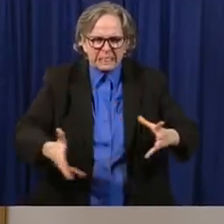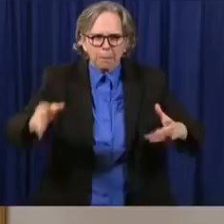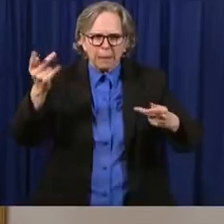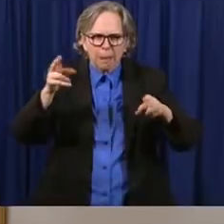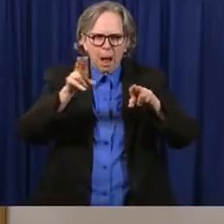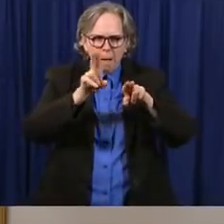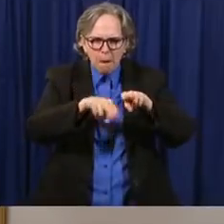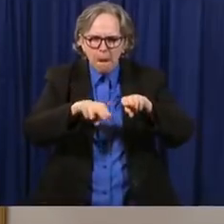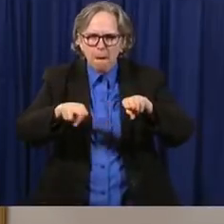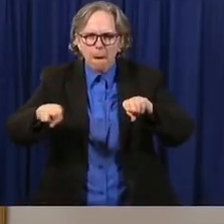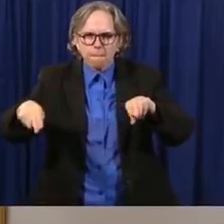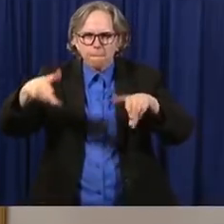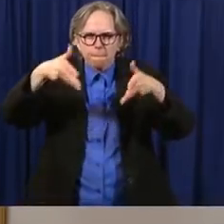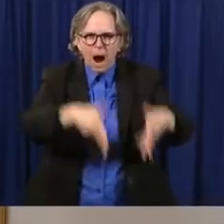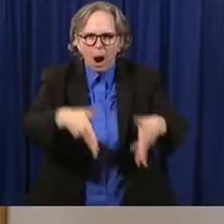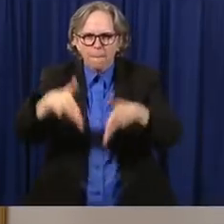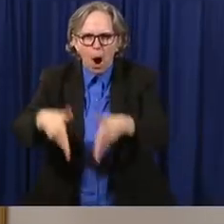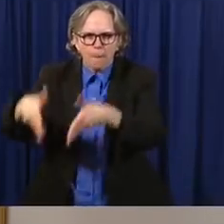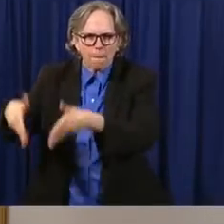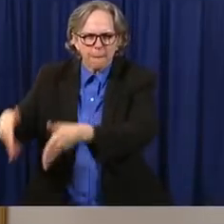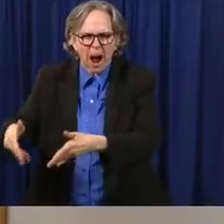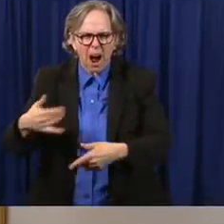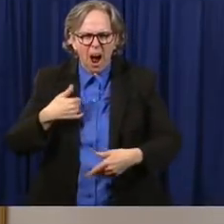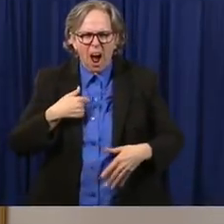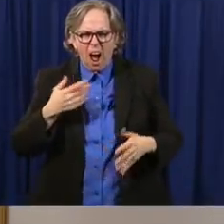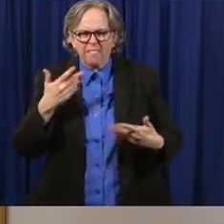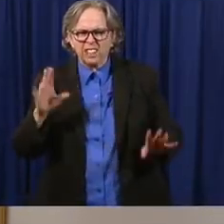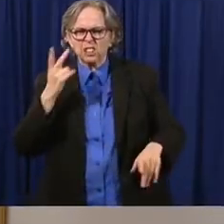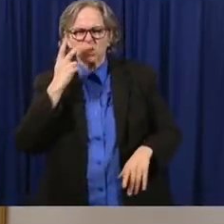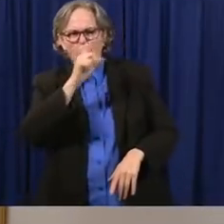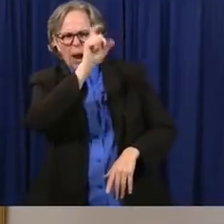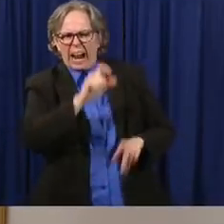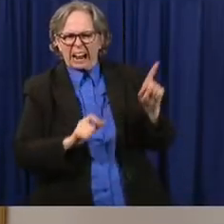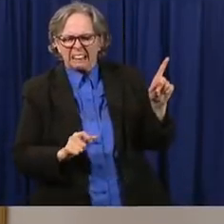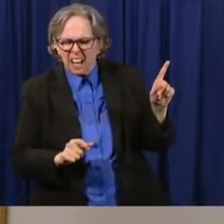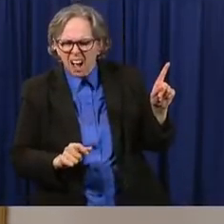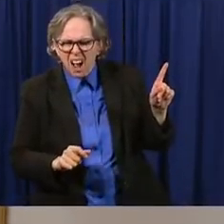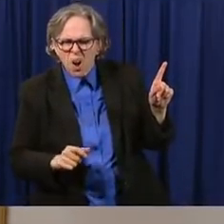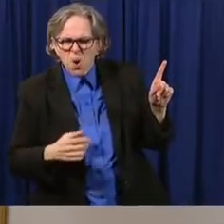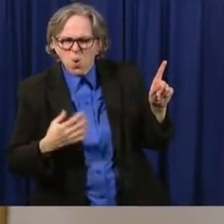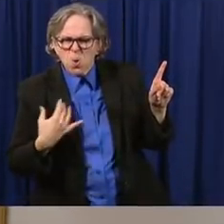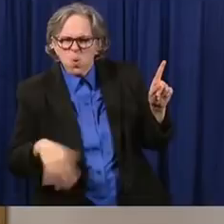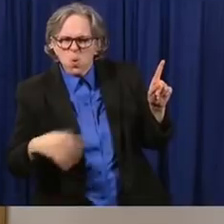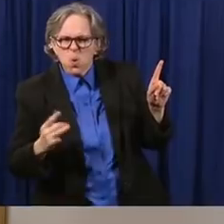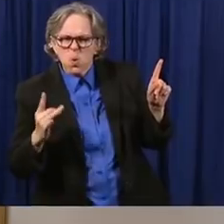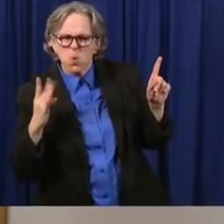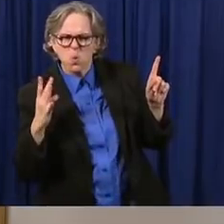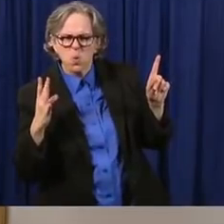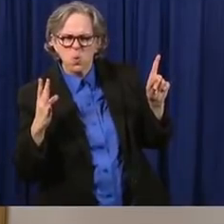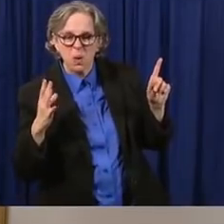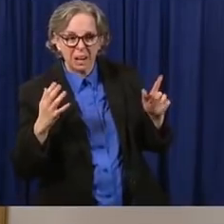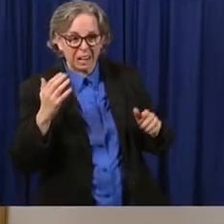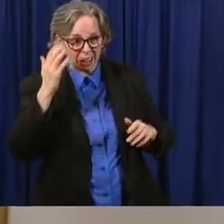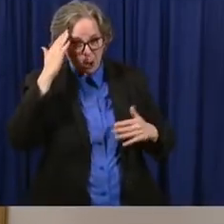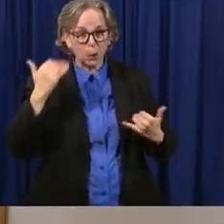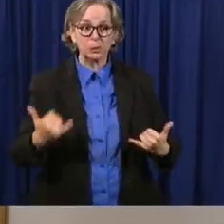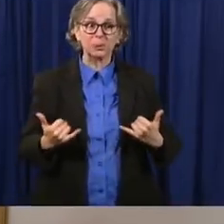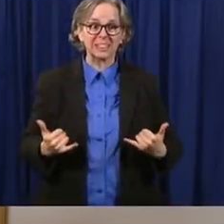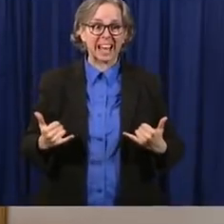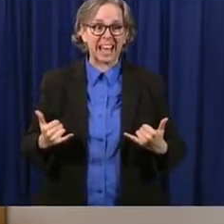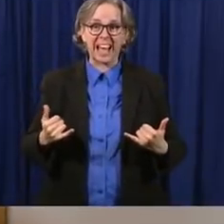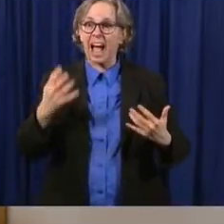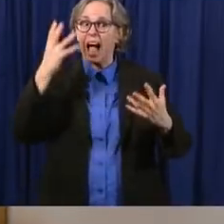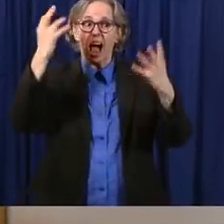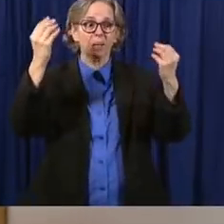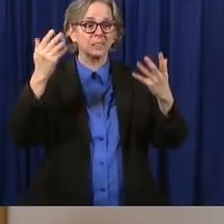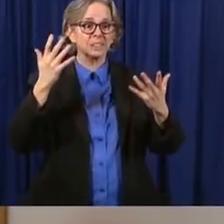news coming out of Italy. And despite the fact that when we go outside today, looks like